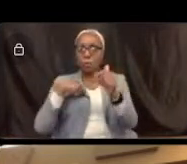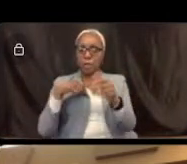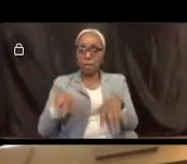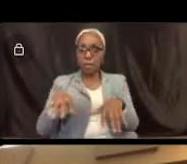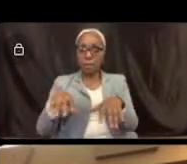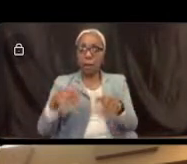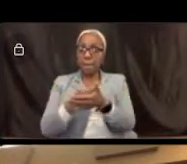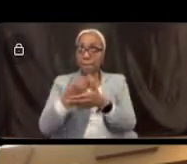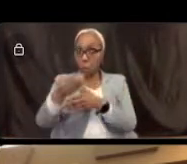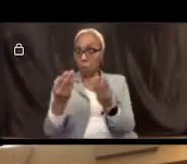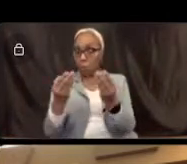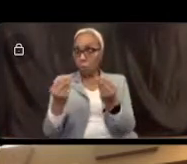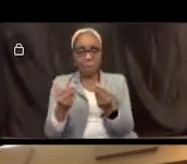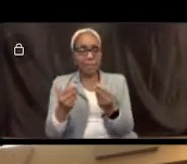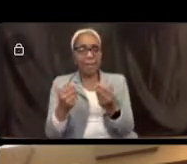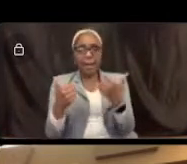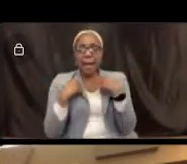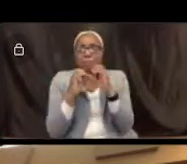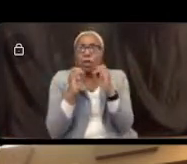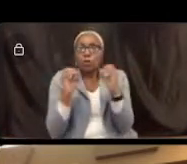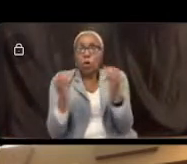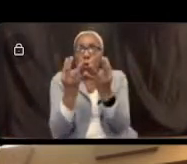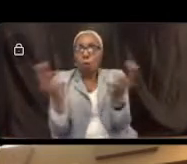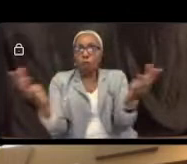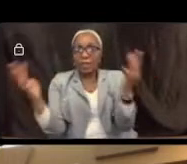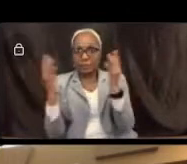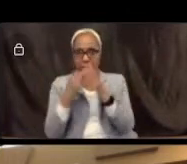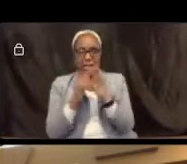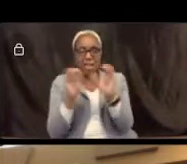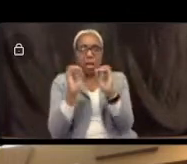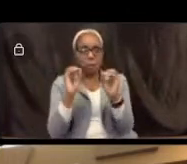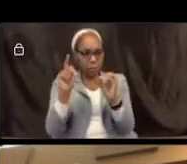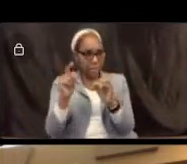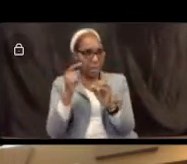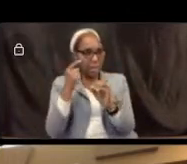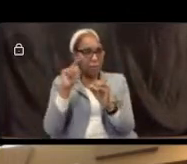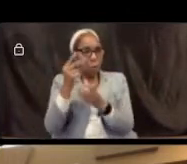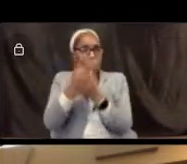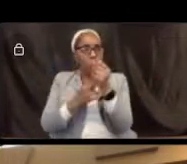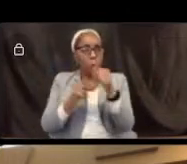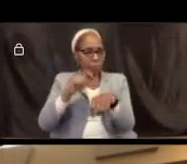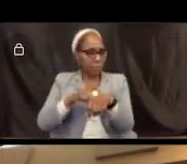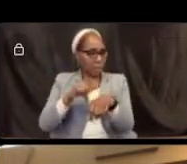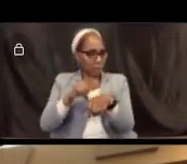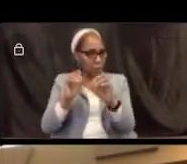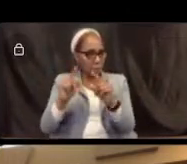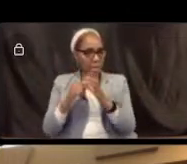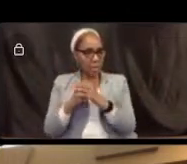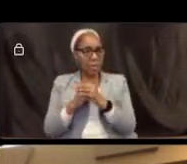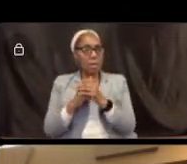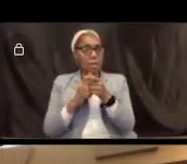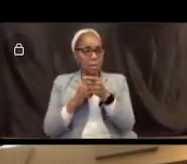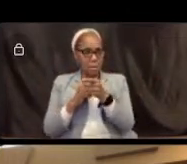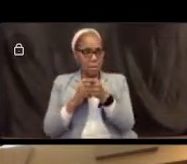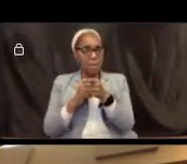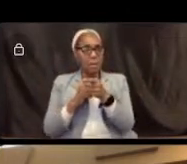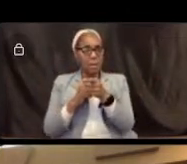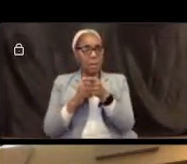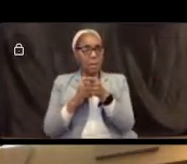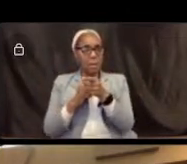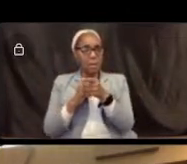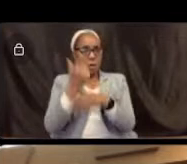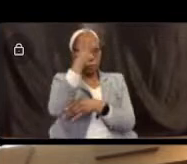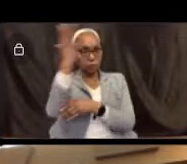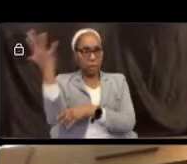It had no fence at all. On both cases, where when the